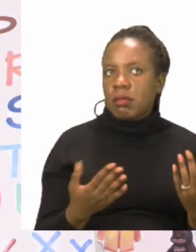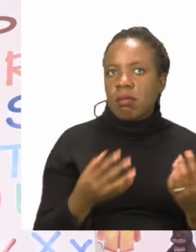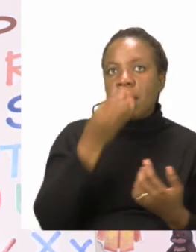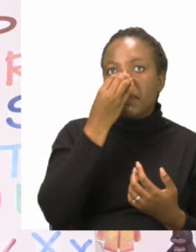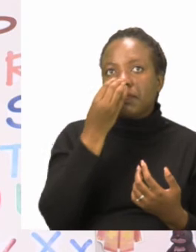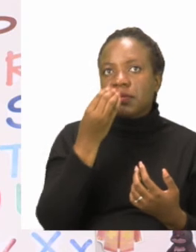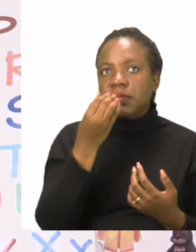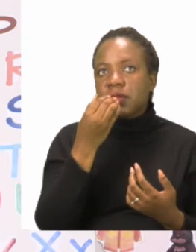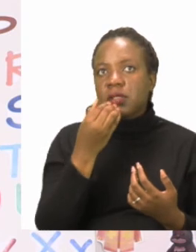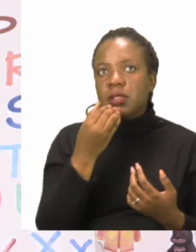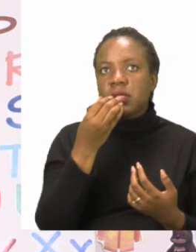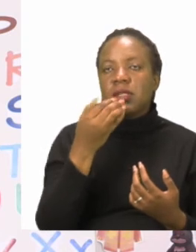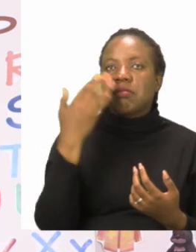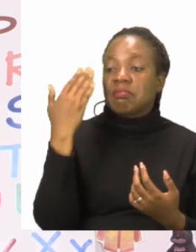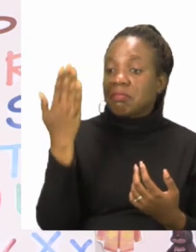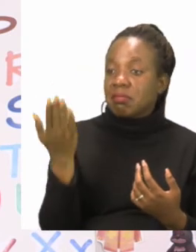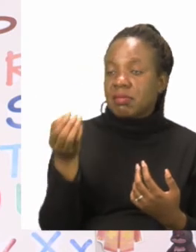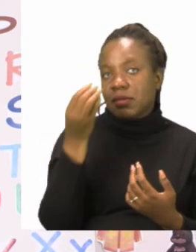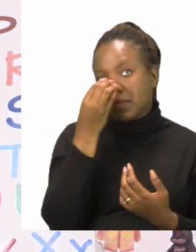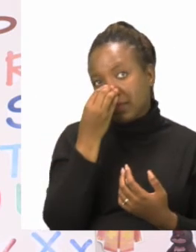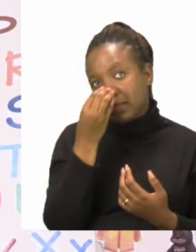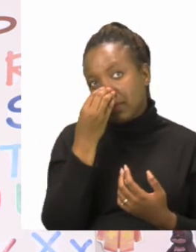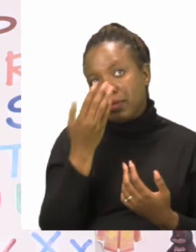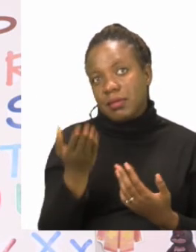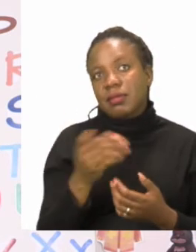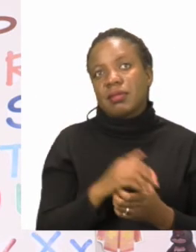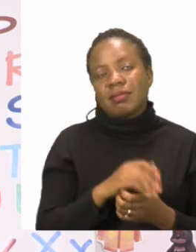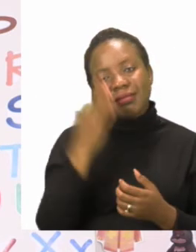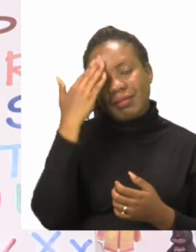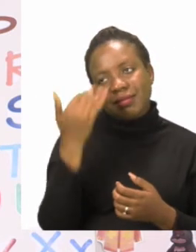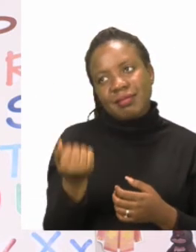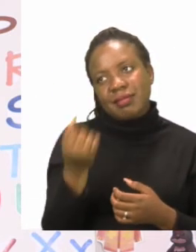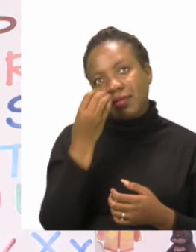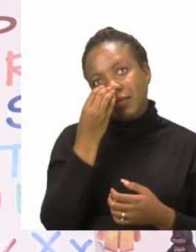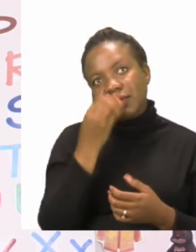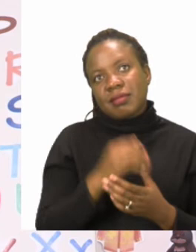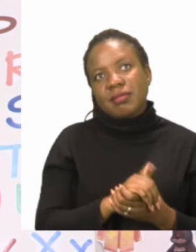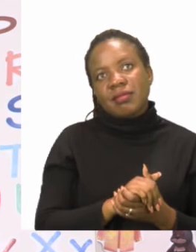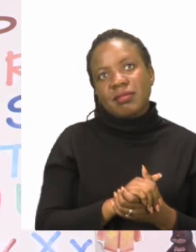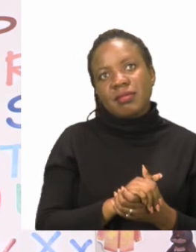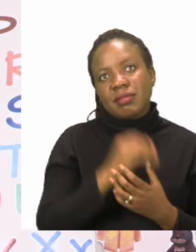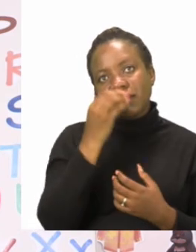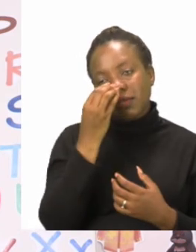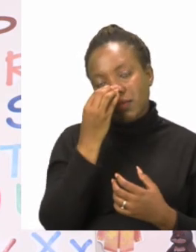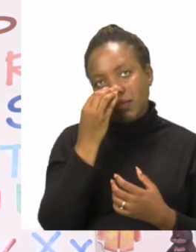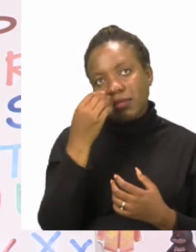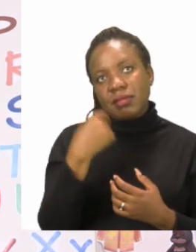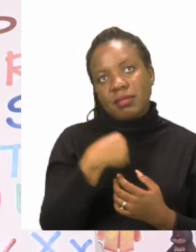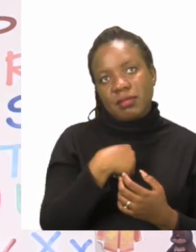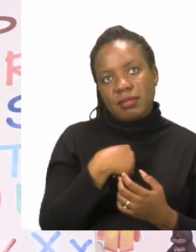Zoshi! Zoshi, oh, there he is. Hello, Zoshi. So, from Zoshi